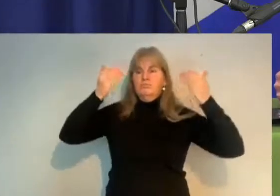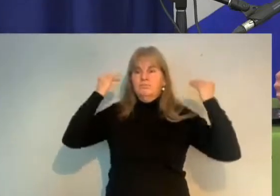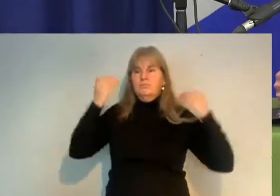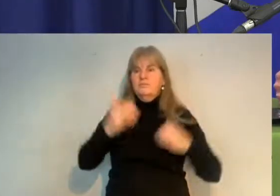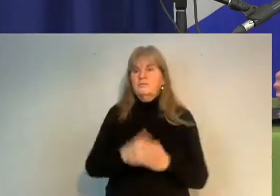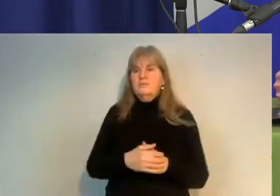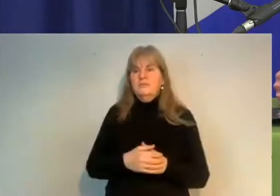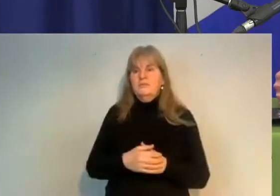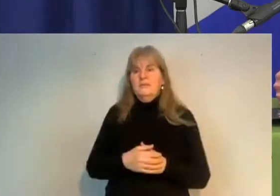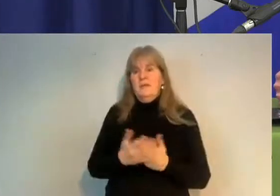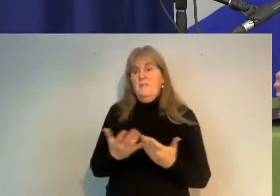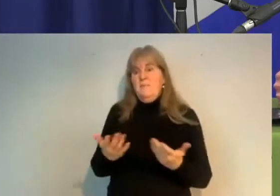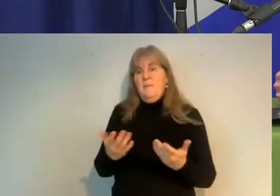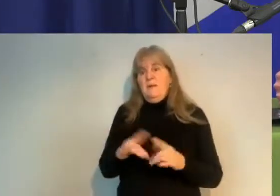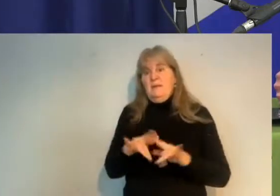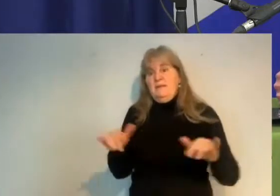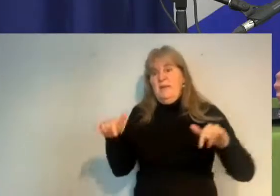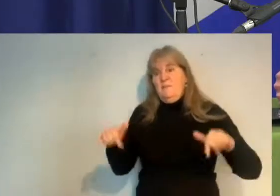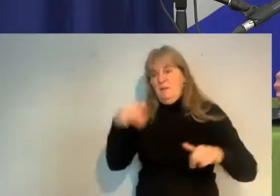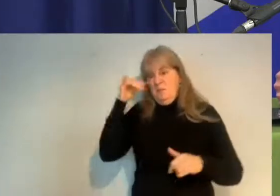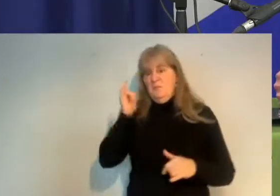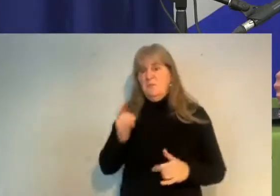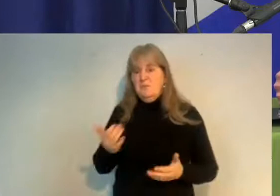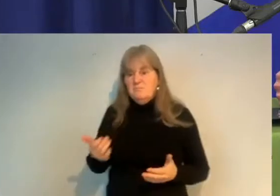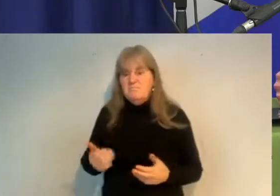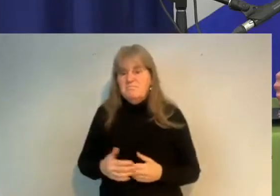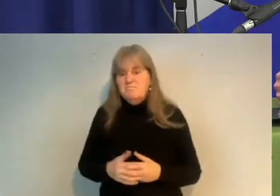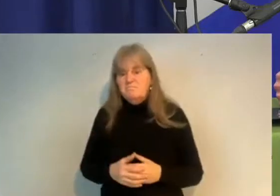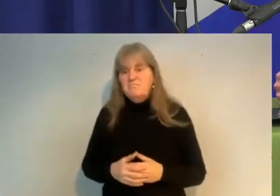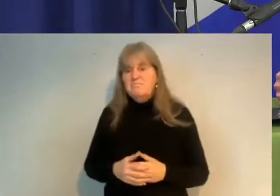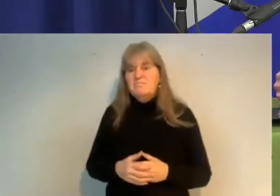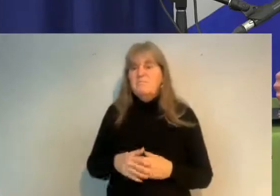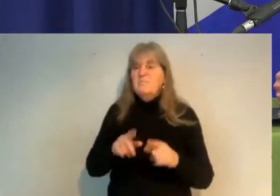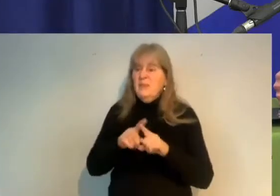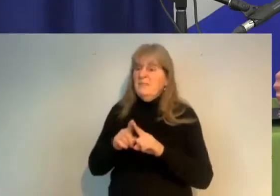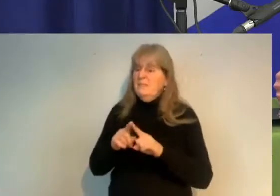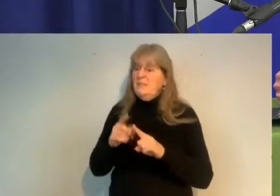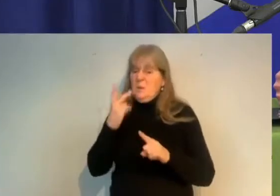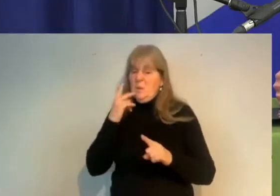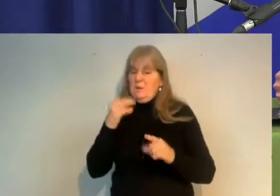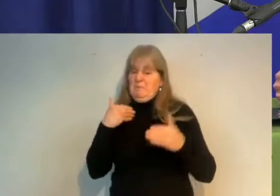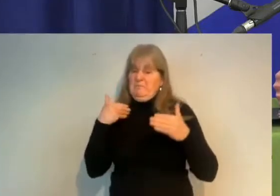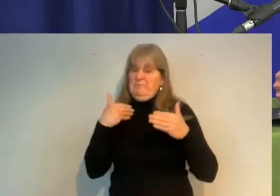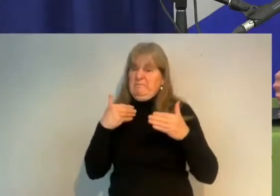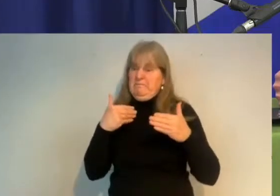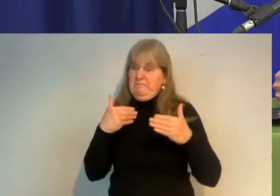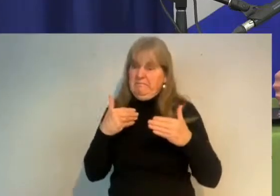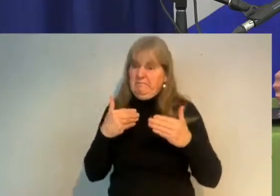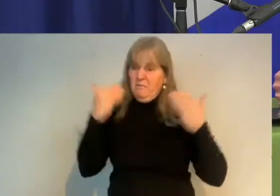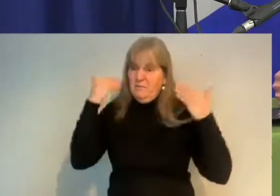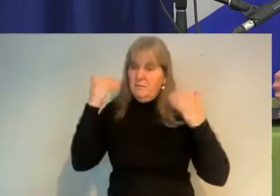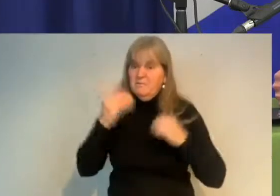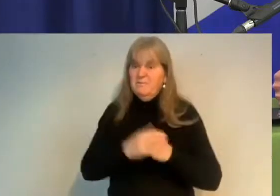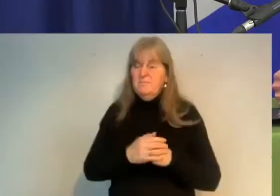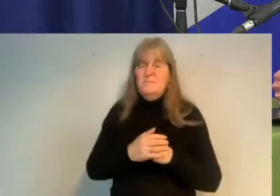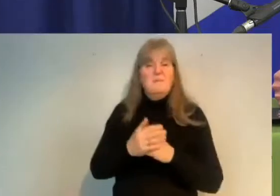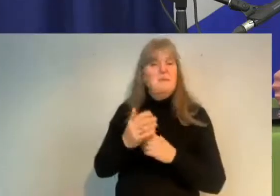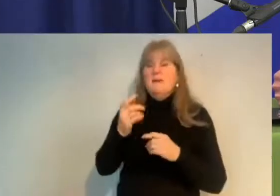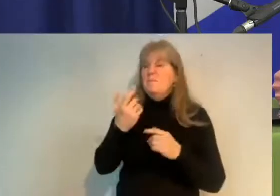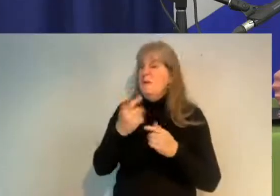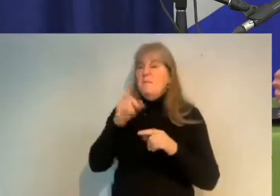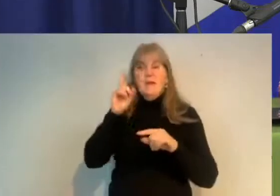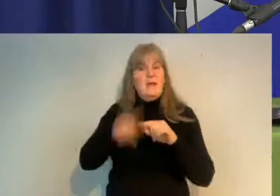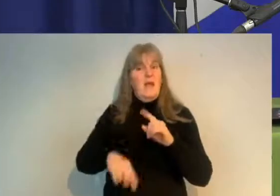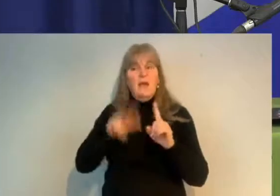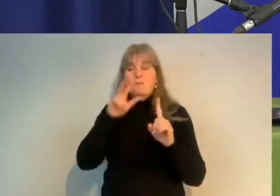to become overwhelmed here too. And it's getting there. People right now may not be able to book a test as quickly as they would like